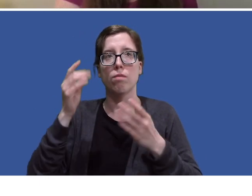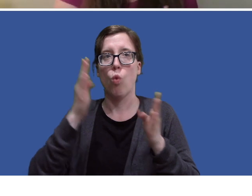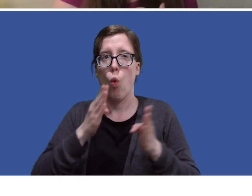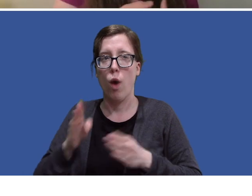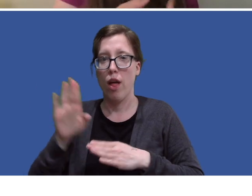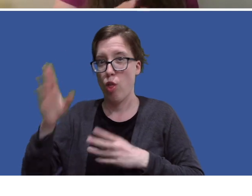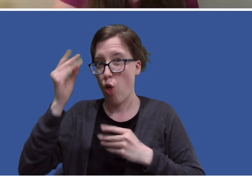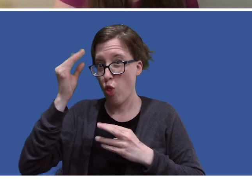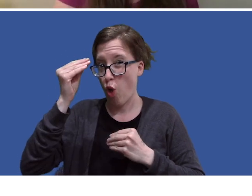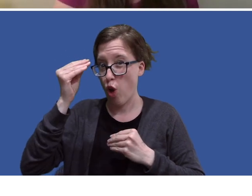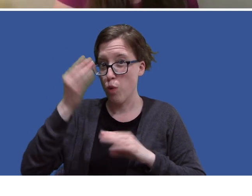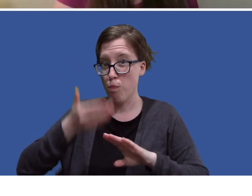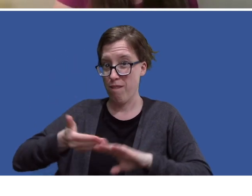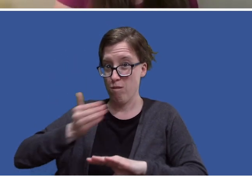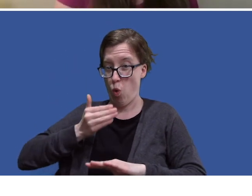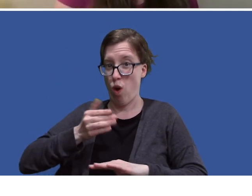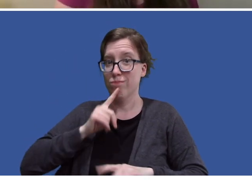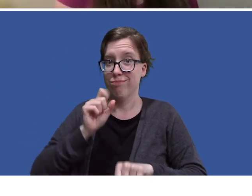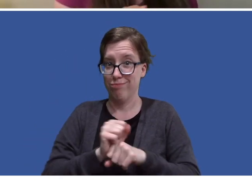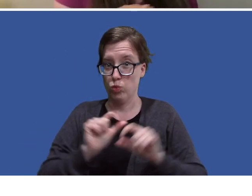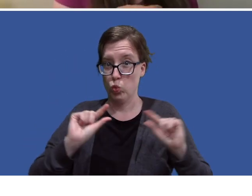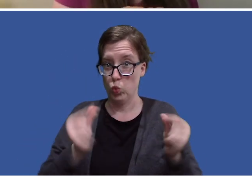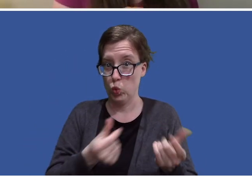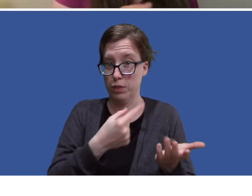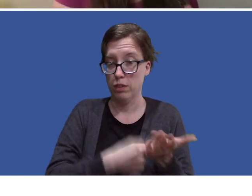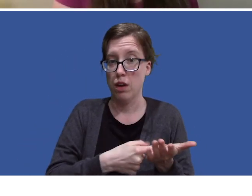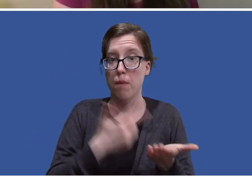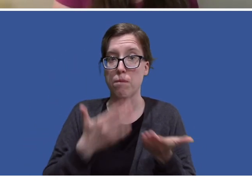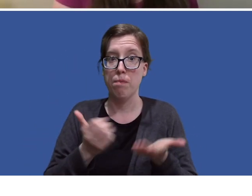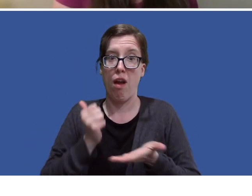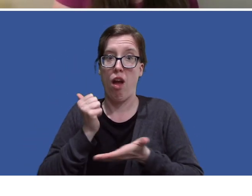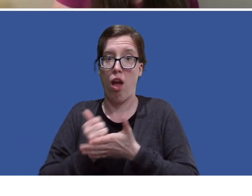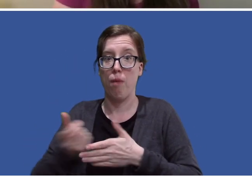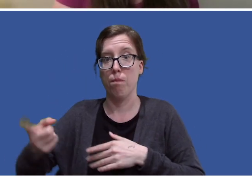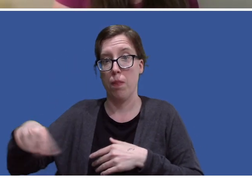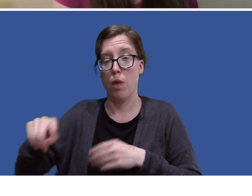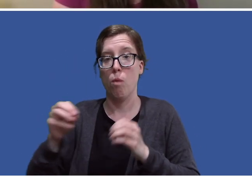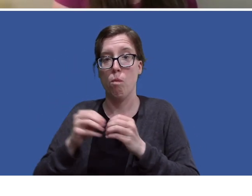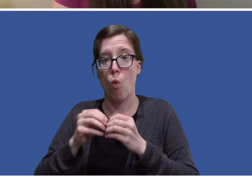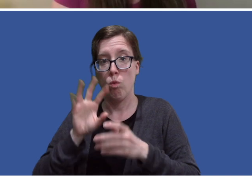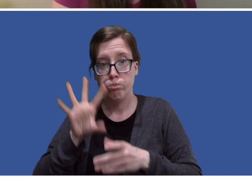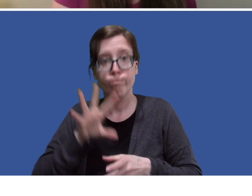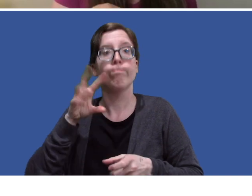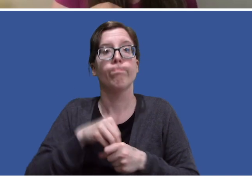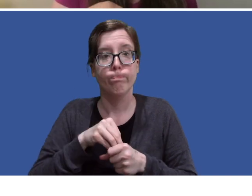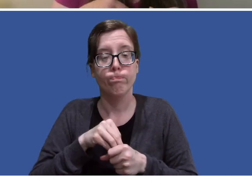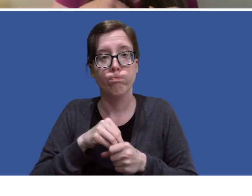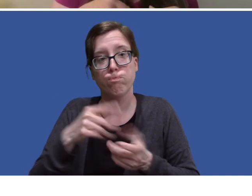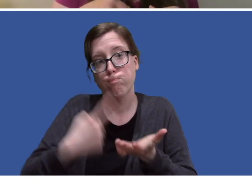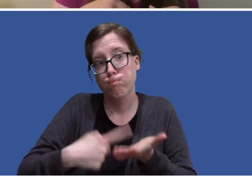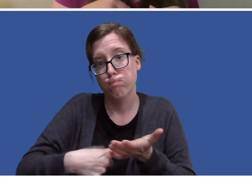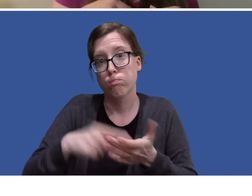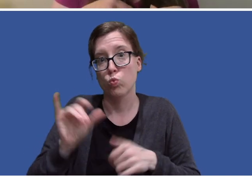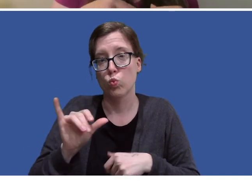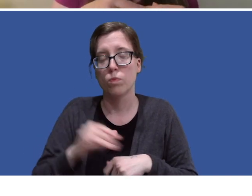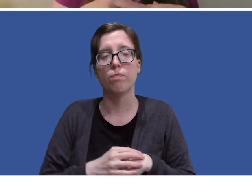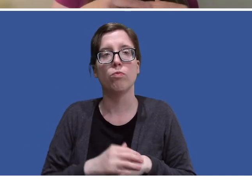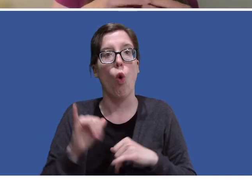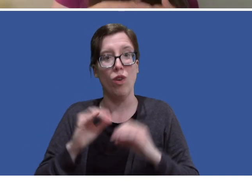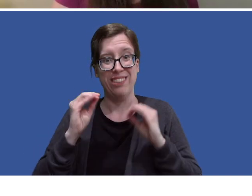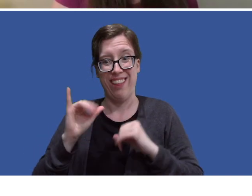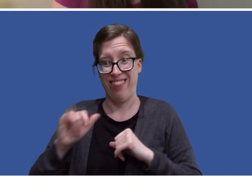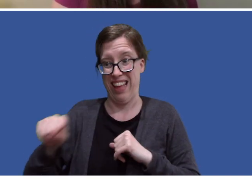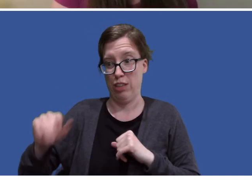be a more active participant. Also, also teaching that child how to be